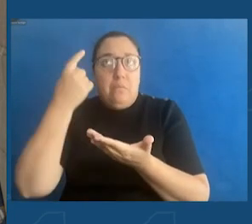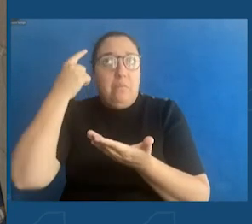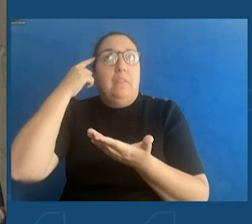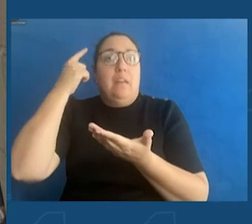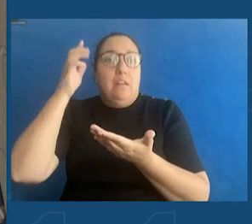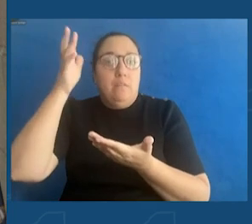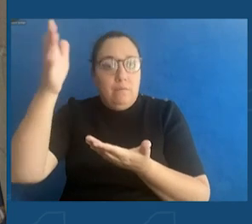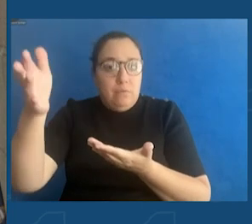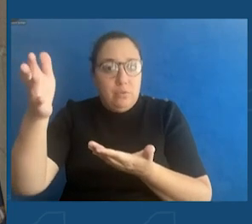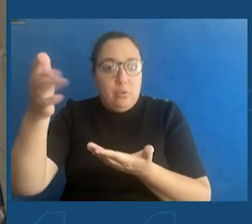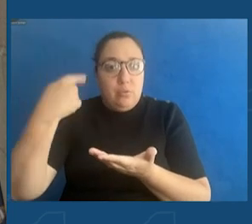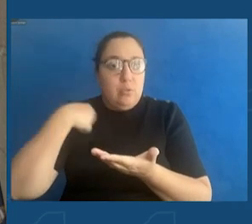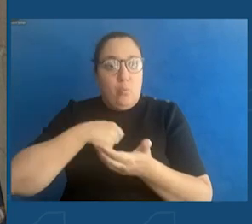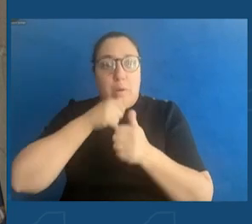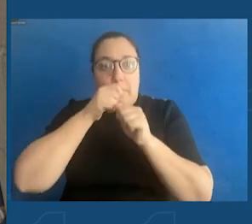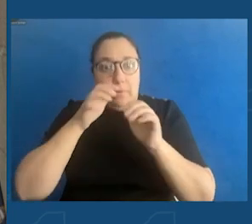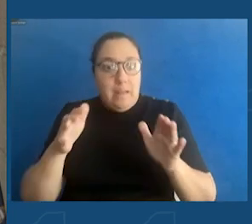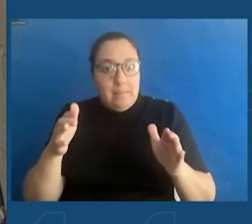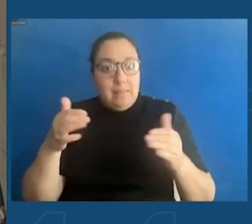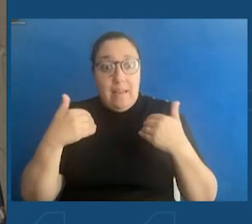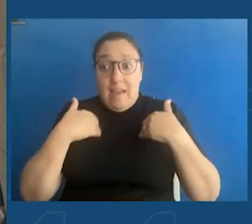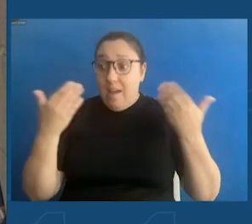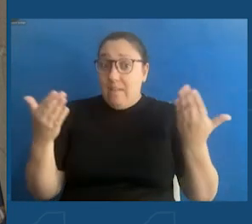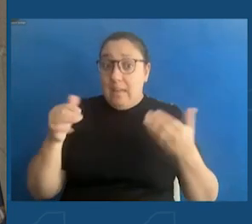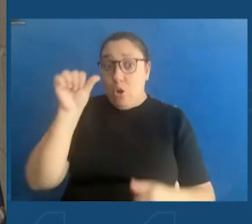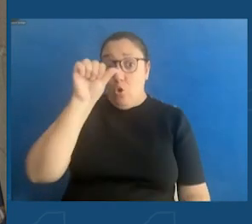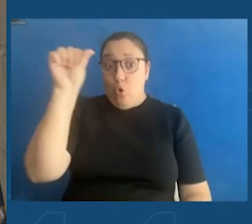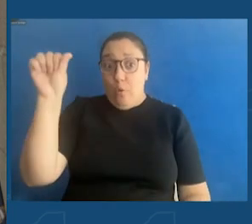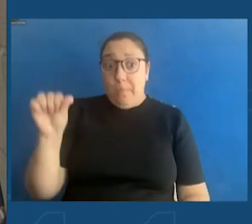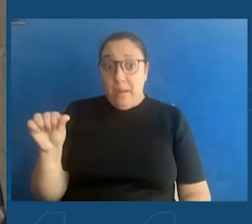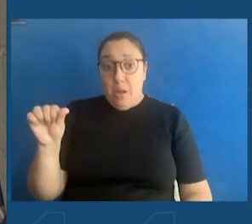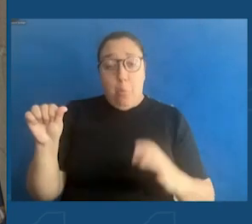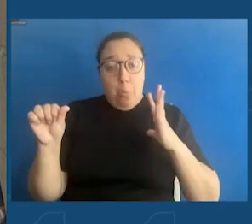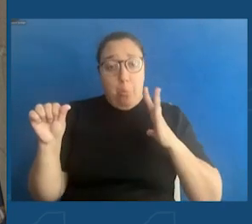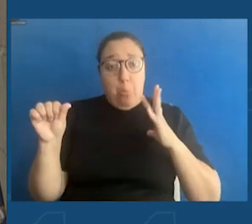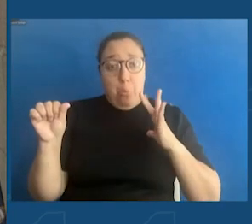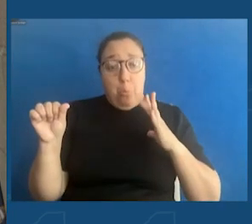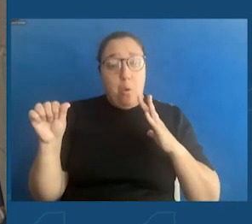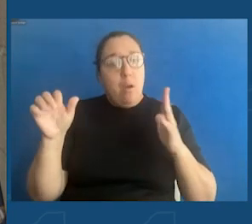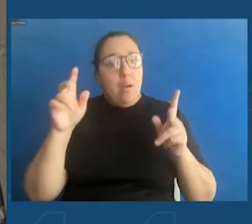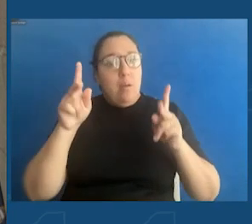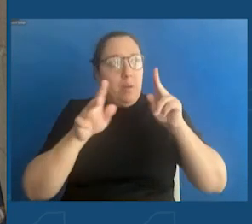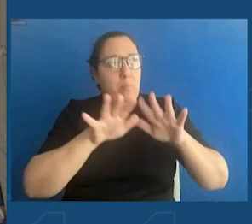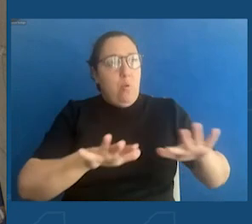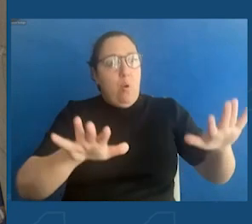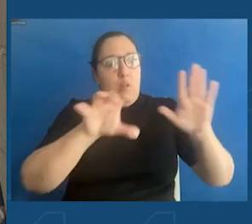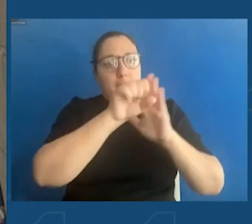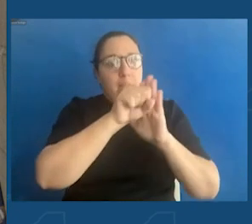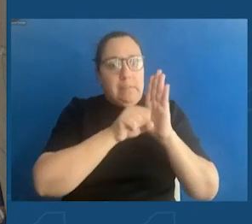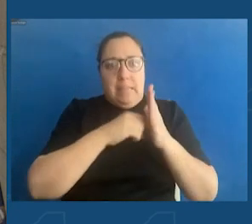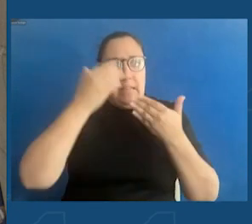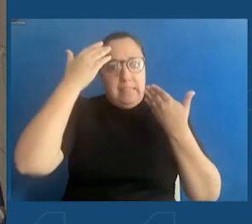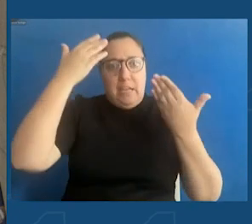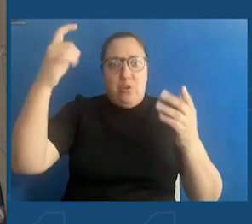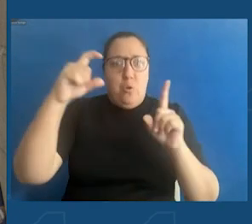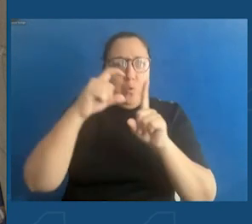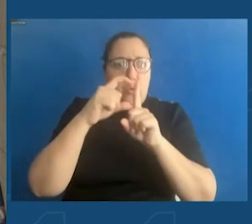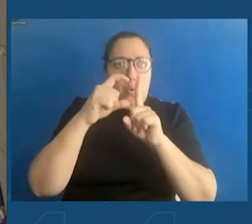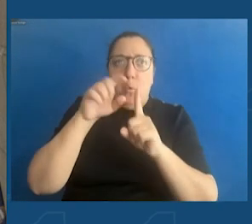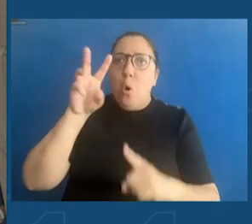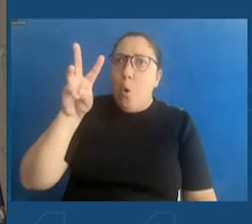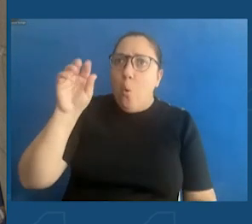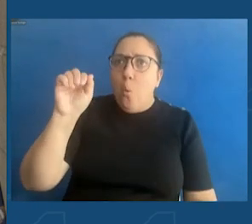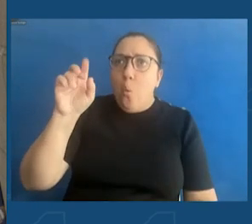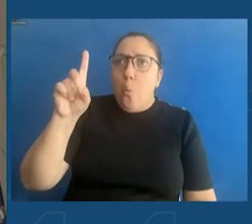so we are blessed to have this right here in Albany. Many people across the state were not even familiar with the words, the Wadsworth Center